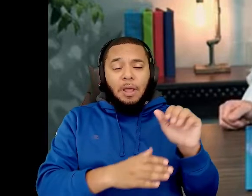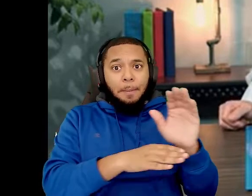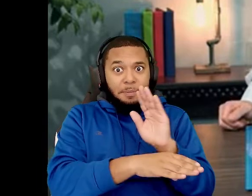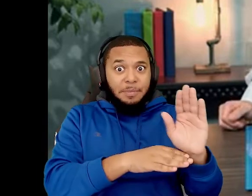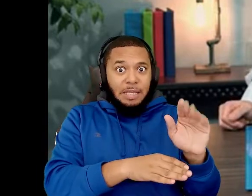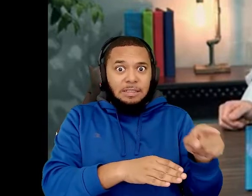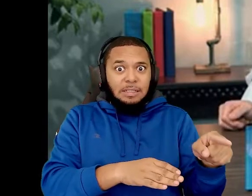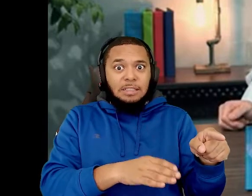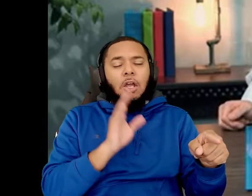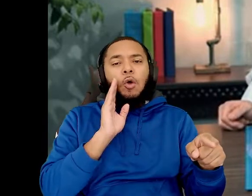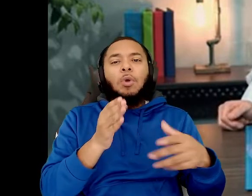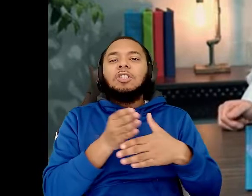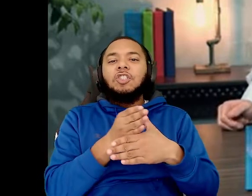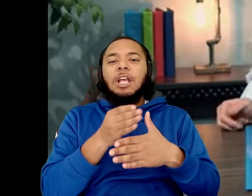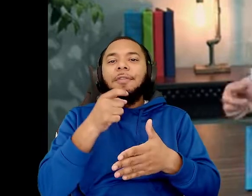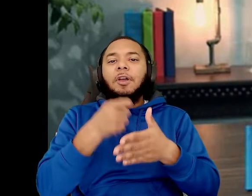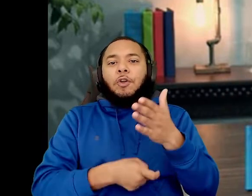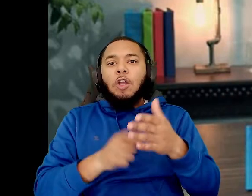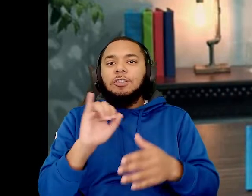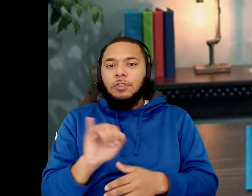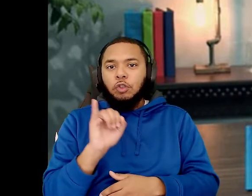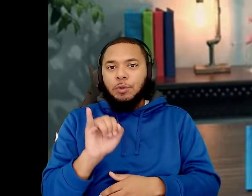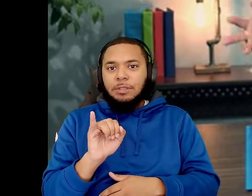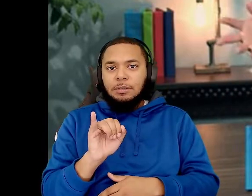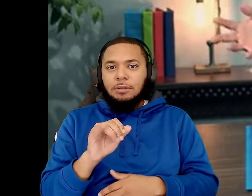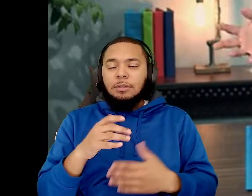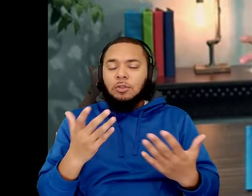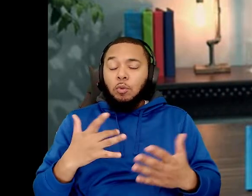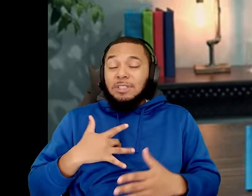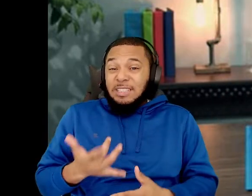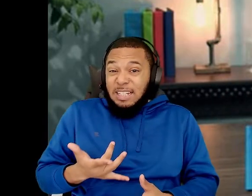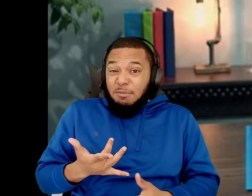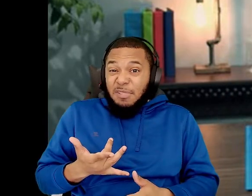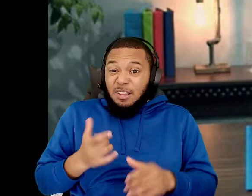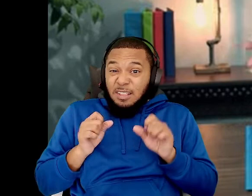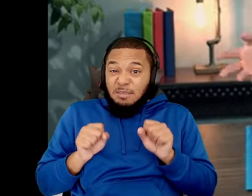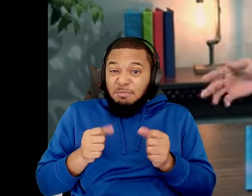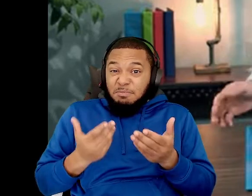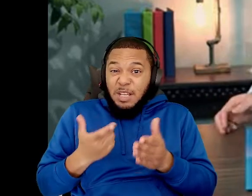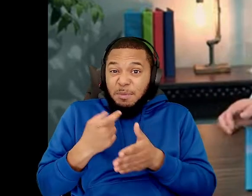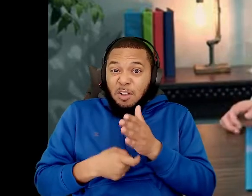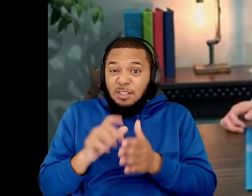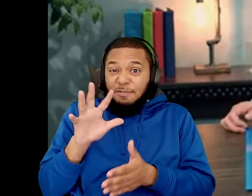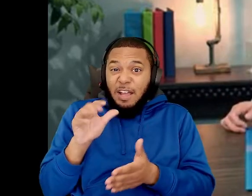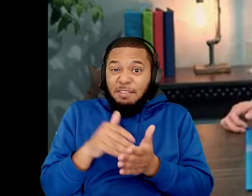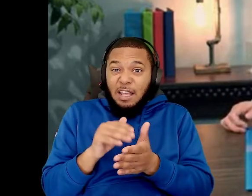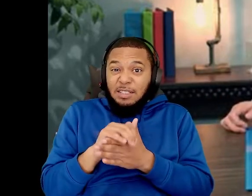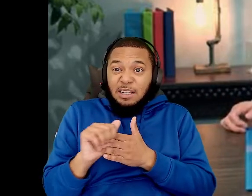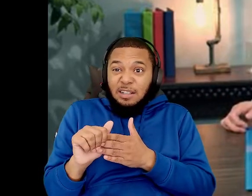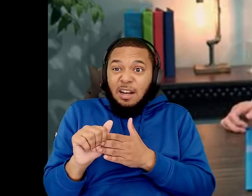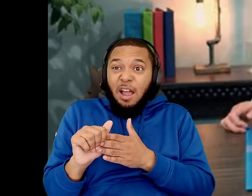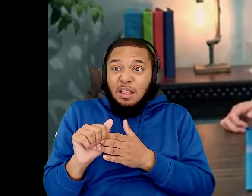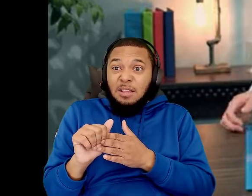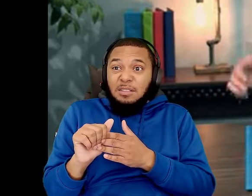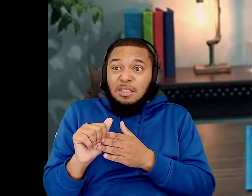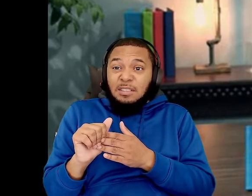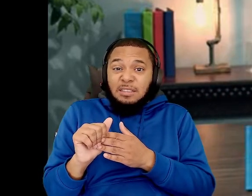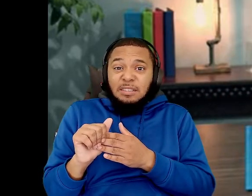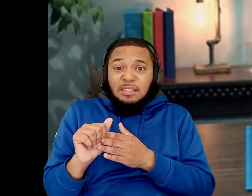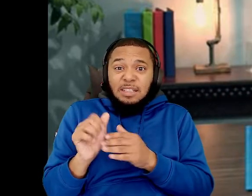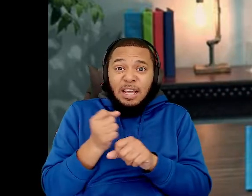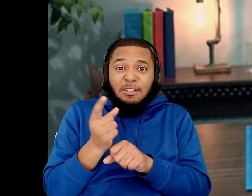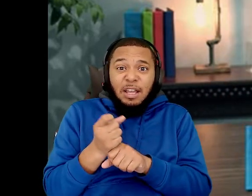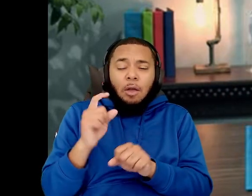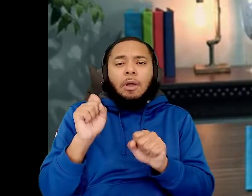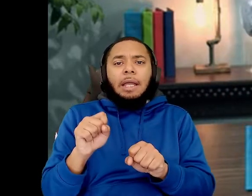medical insurance. So what typically could be seen as like a $5,000 expense for you can typically